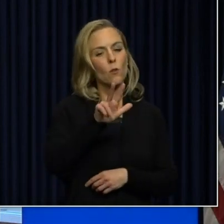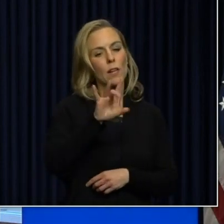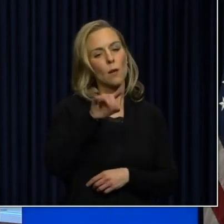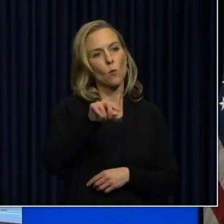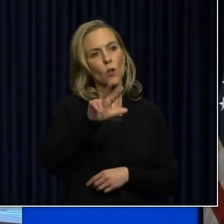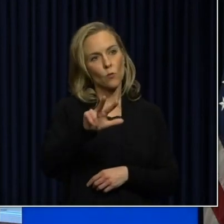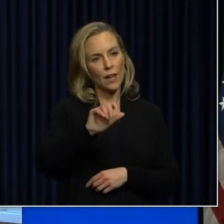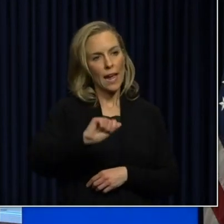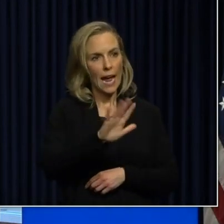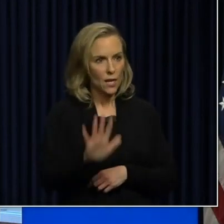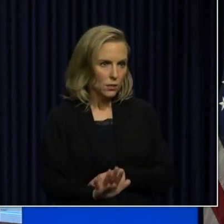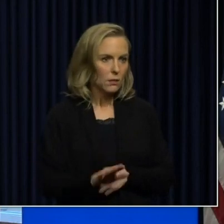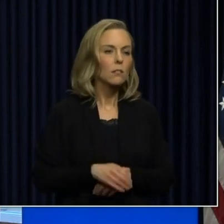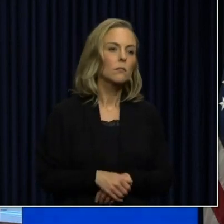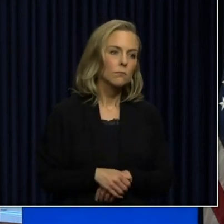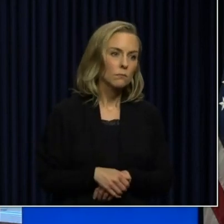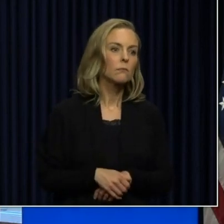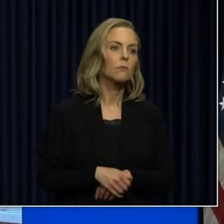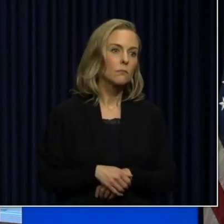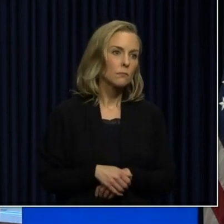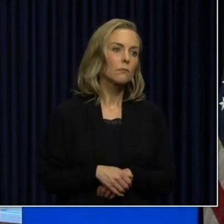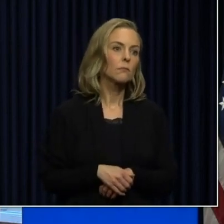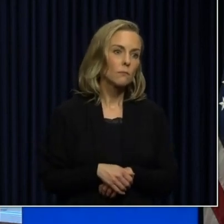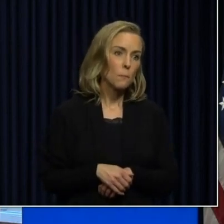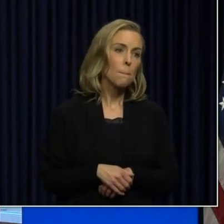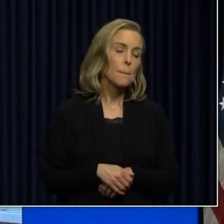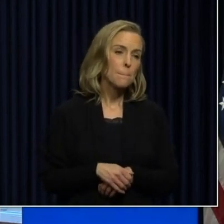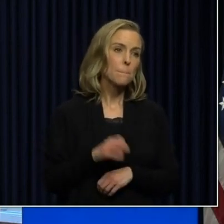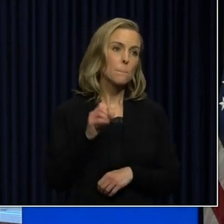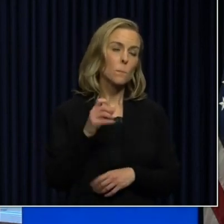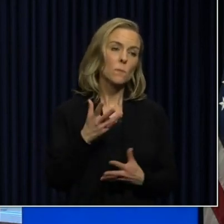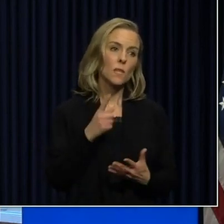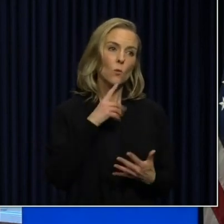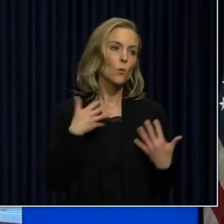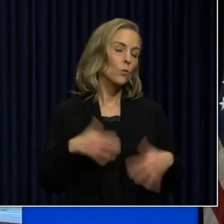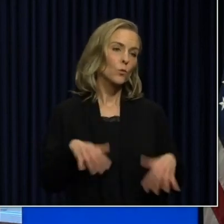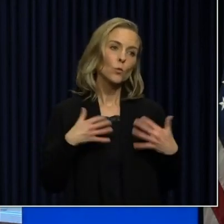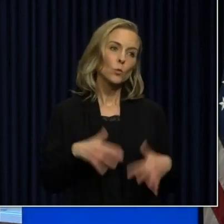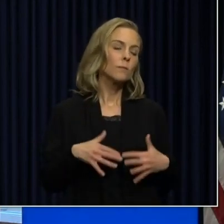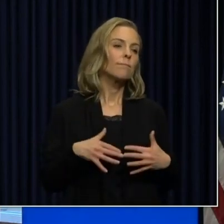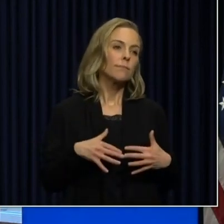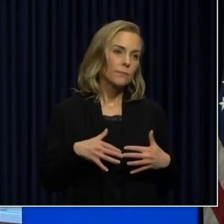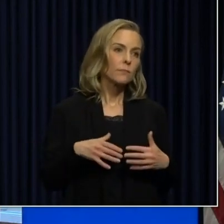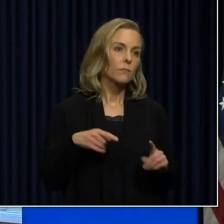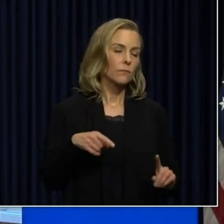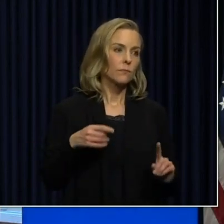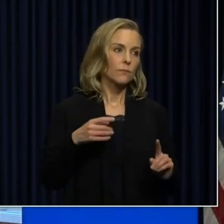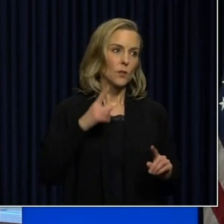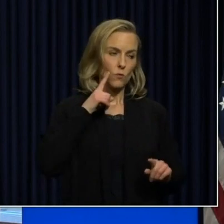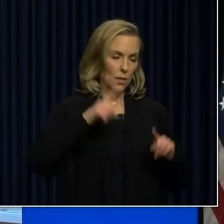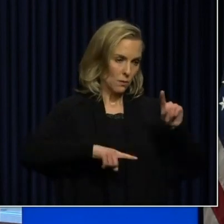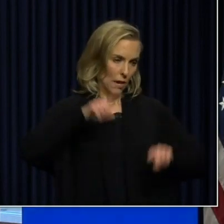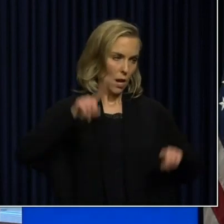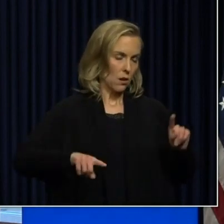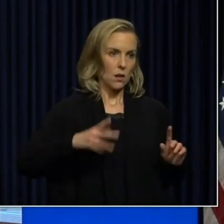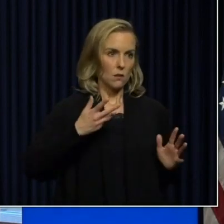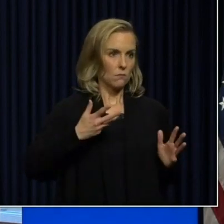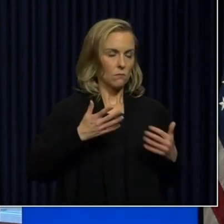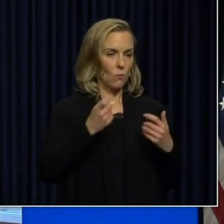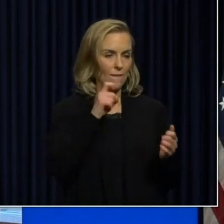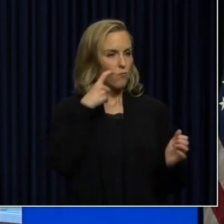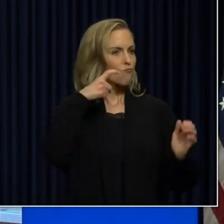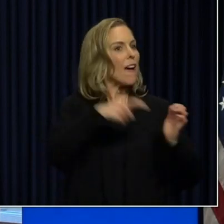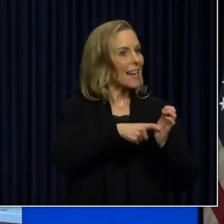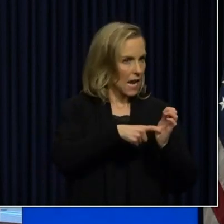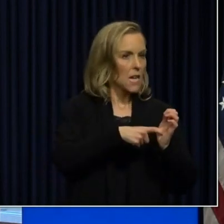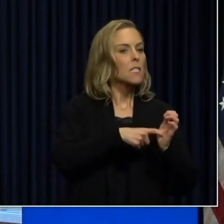0.83% Asian. Again, a definite disparity that we know and we've got to recognize. And while it's